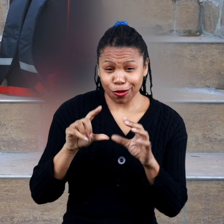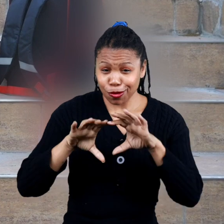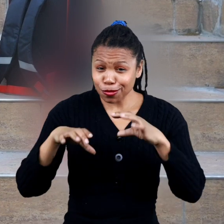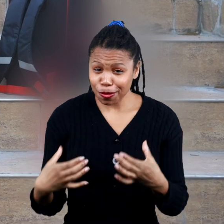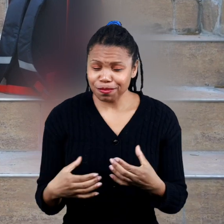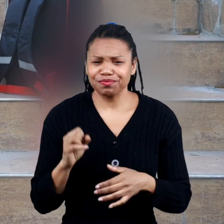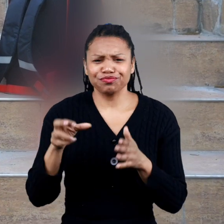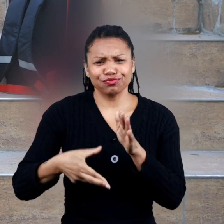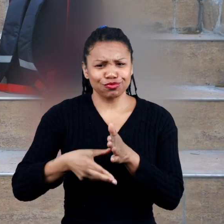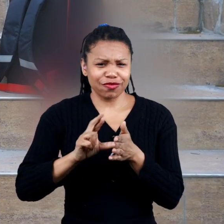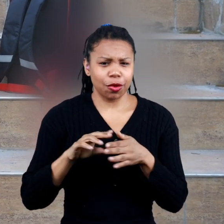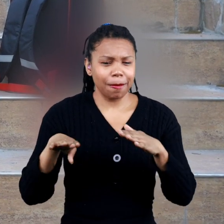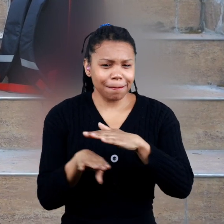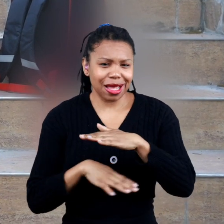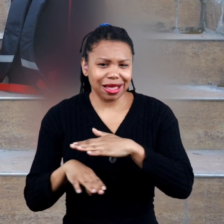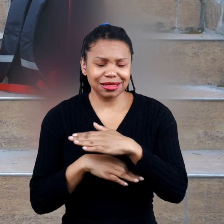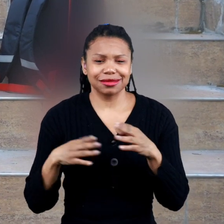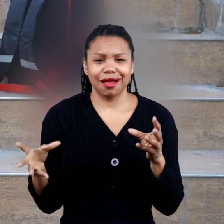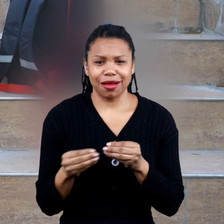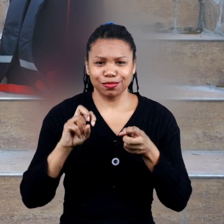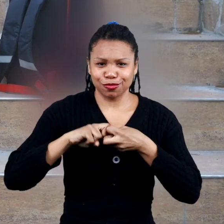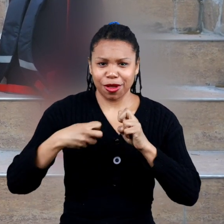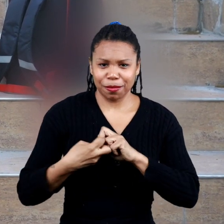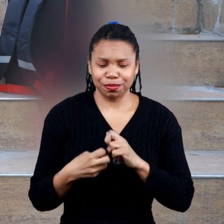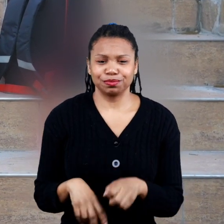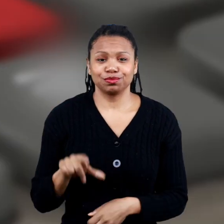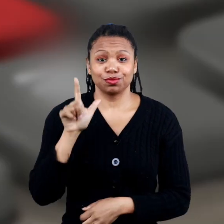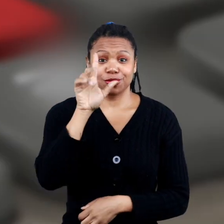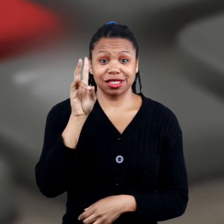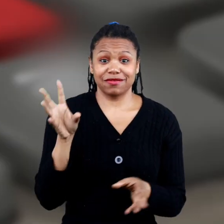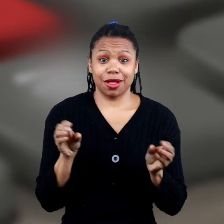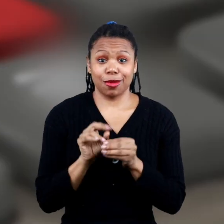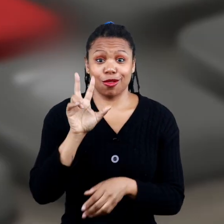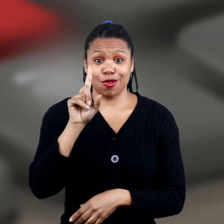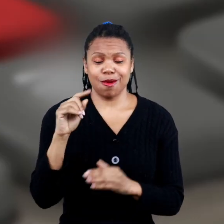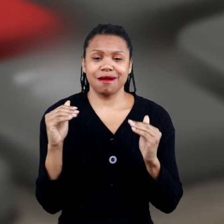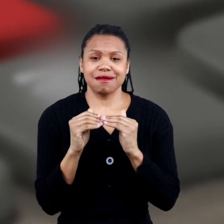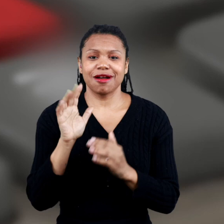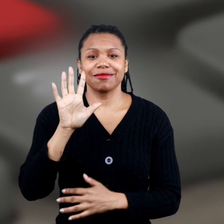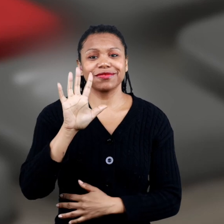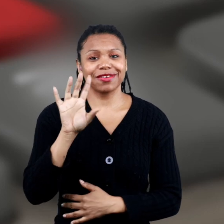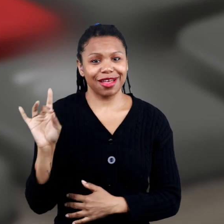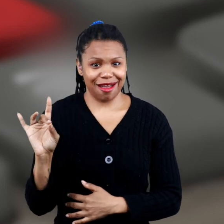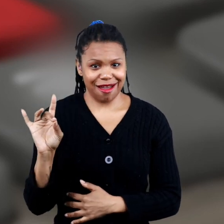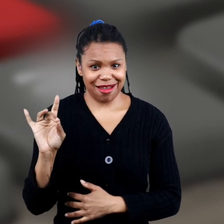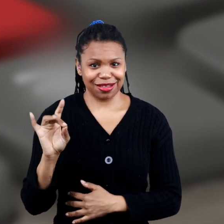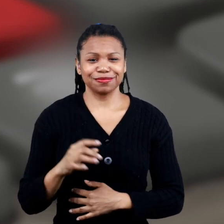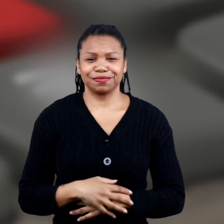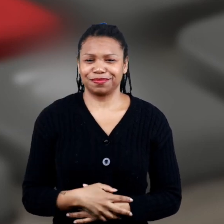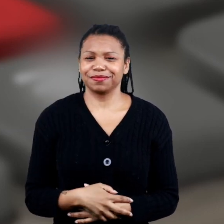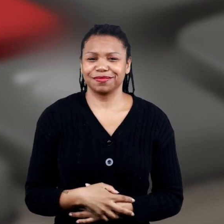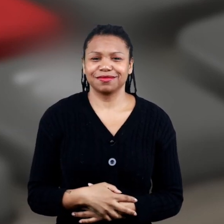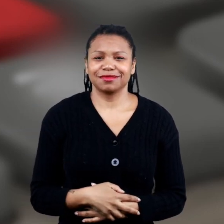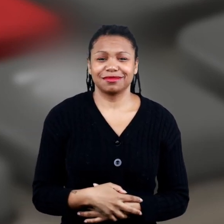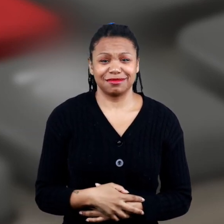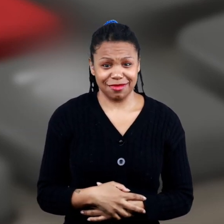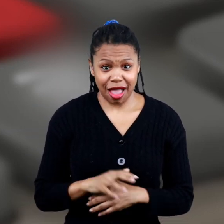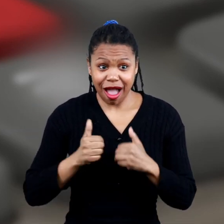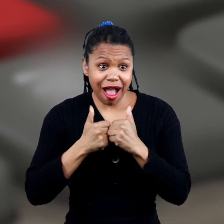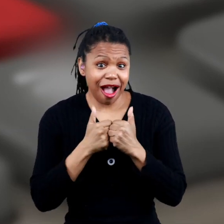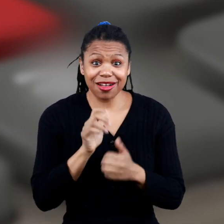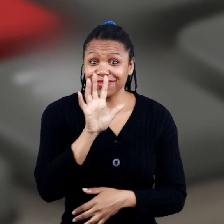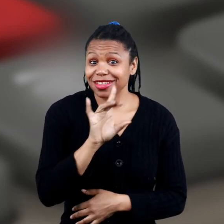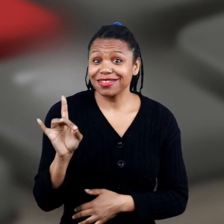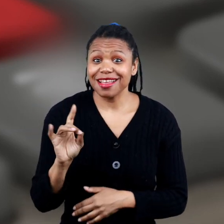regrouping, let's review these basic addition problems. Twenty-seven plus thirty-one is fifty-eight.